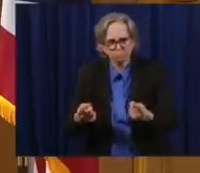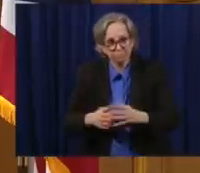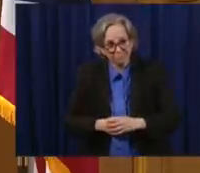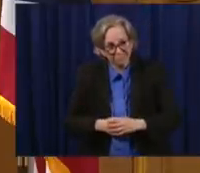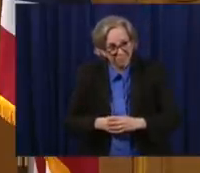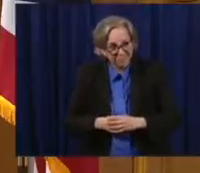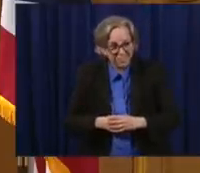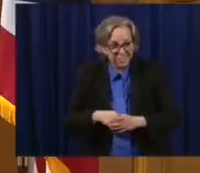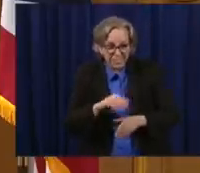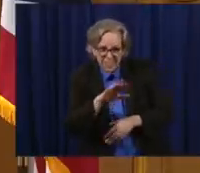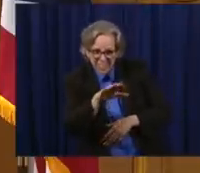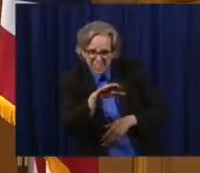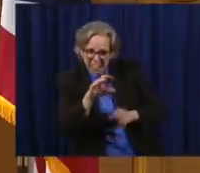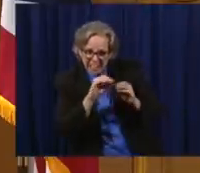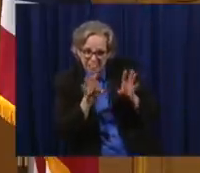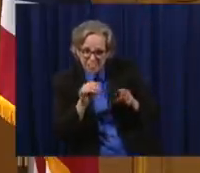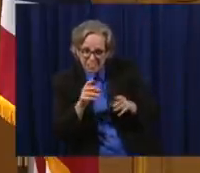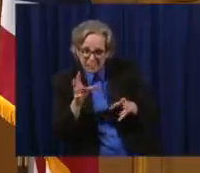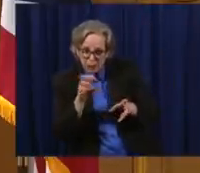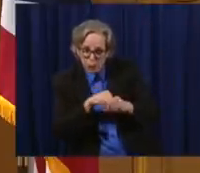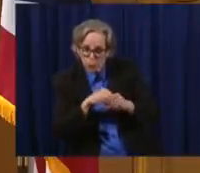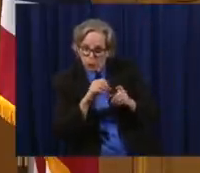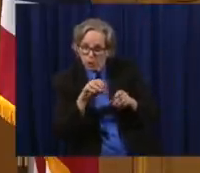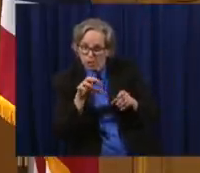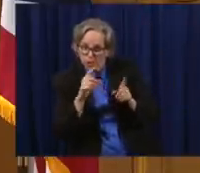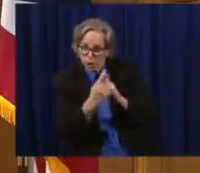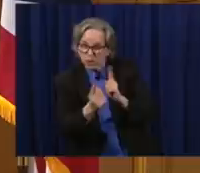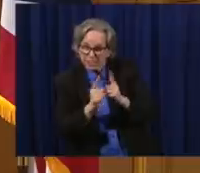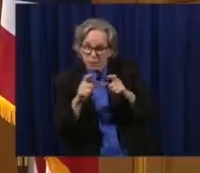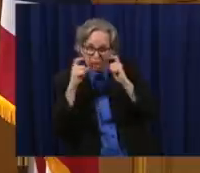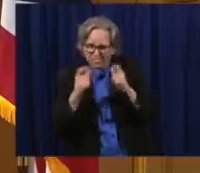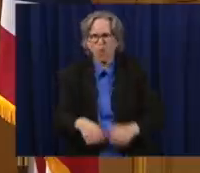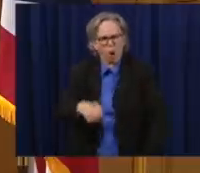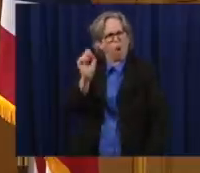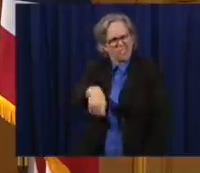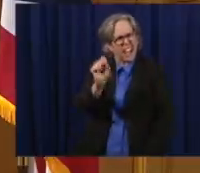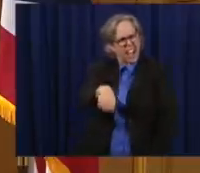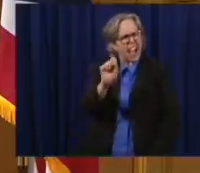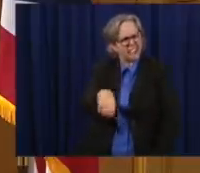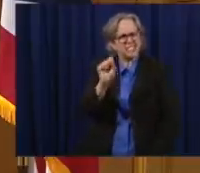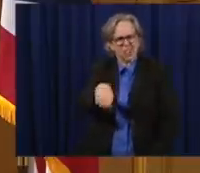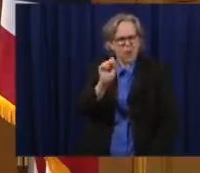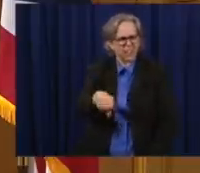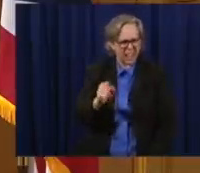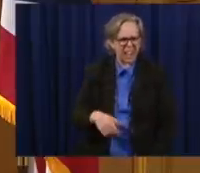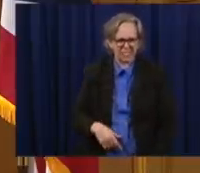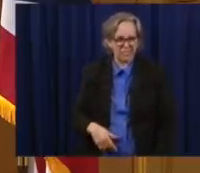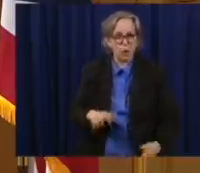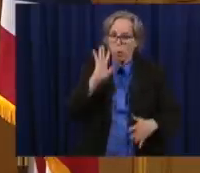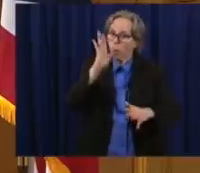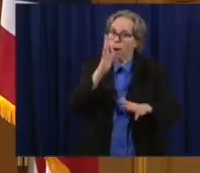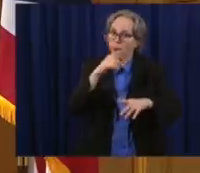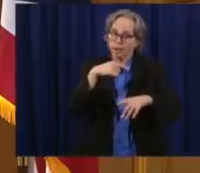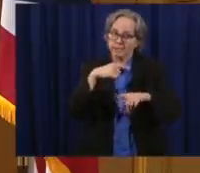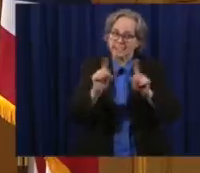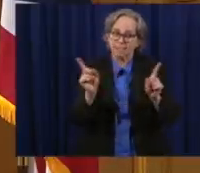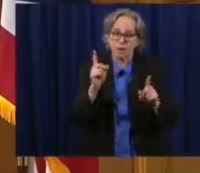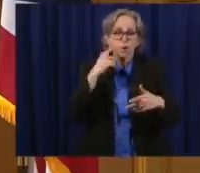the, wearing mask and so on. No, look, absolutely. I mean, it's going to be different. You're going to walk into a restaurant